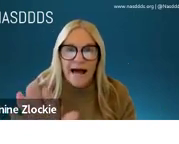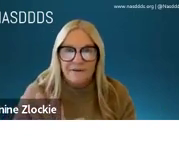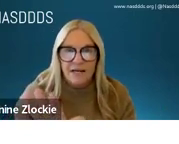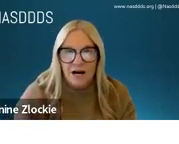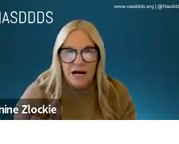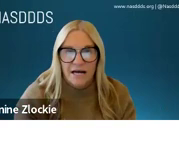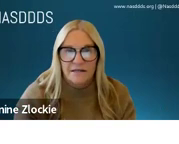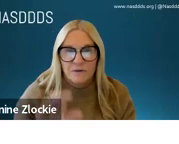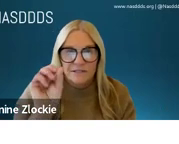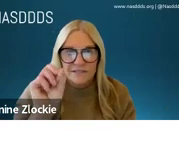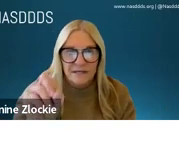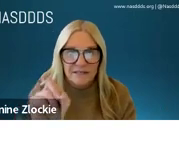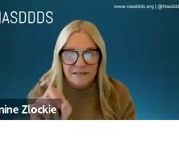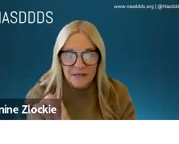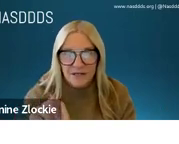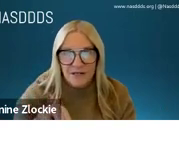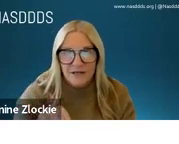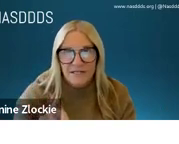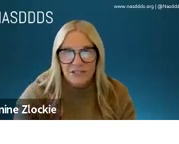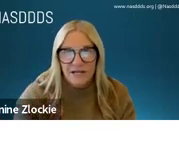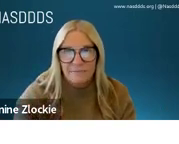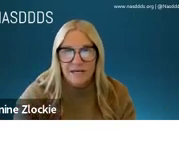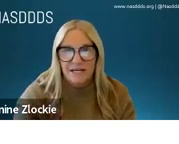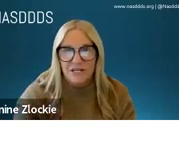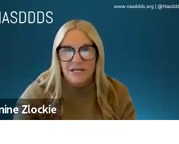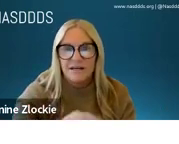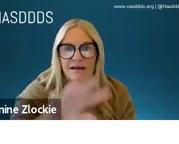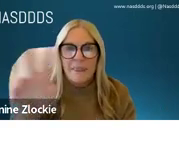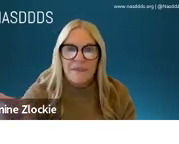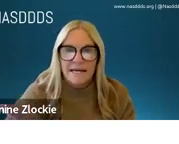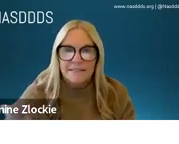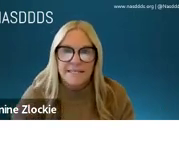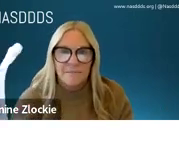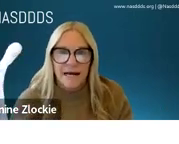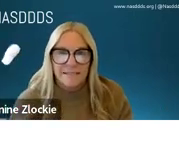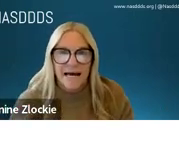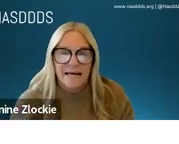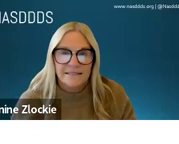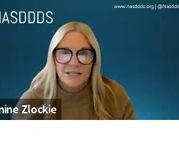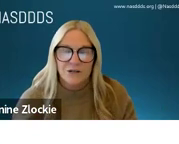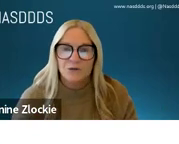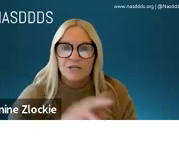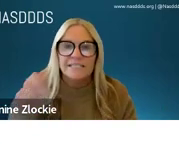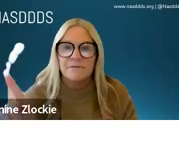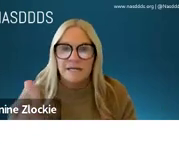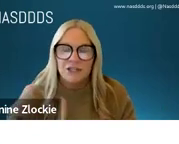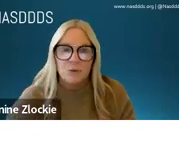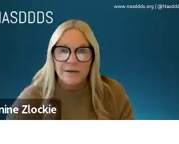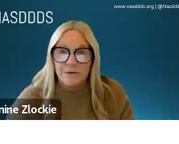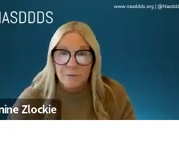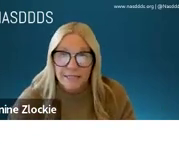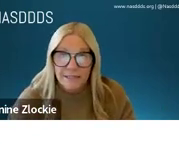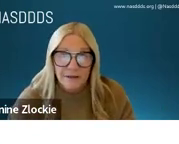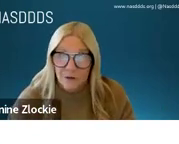little graphic on when you submit your initial application, then CMS has, you know, you really submit